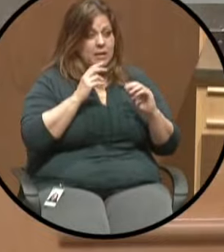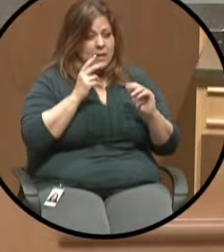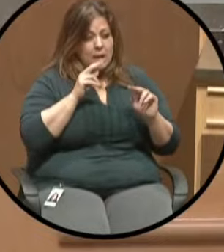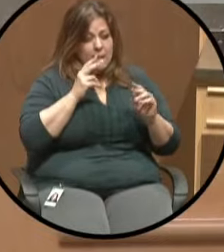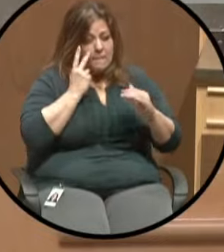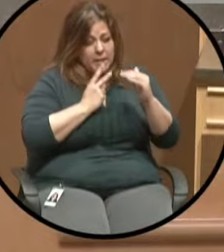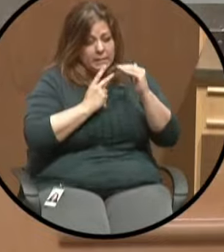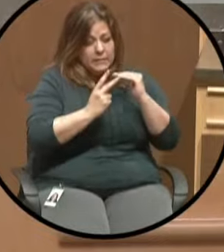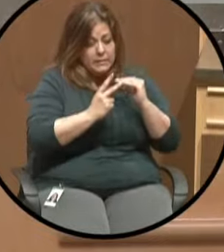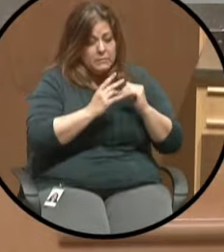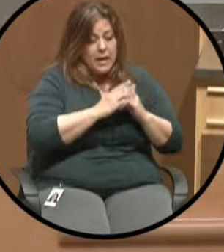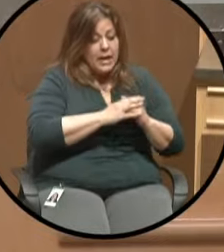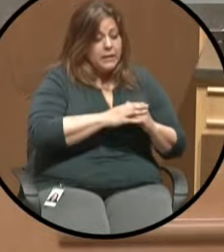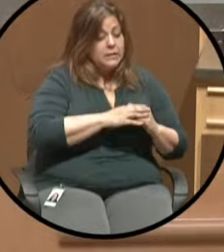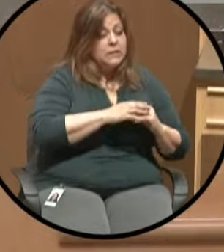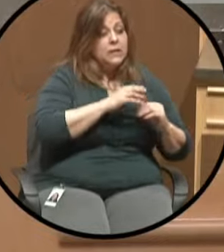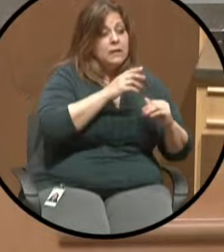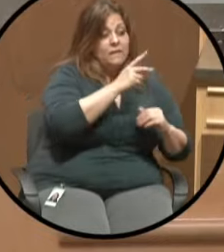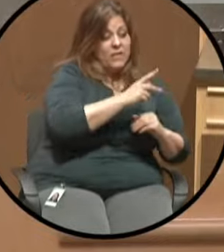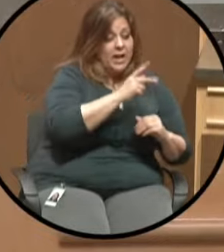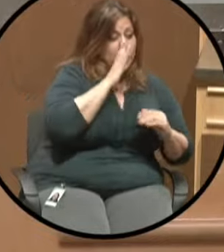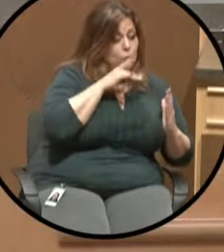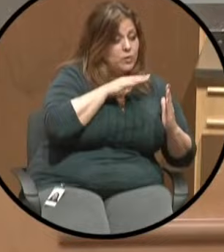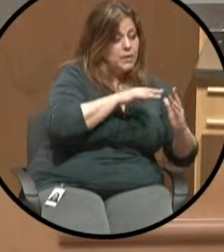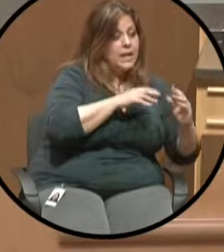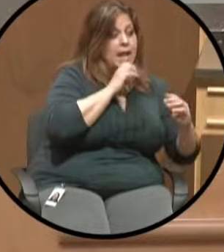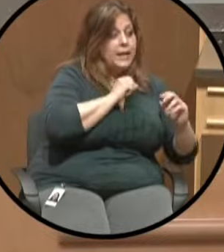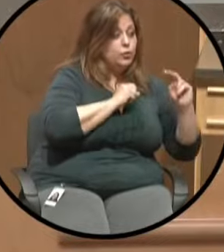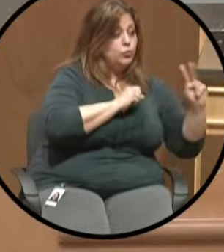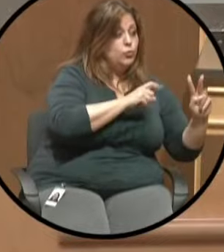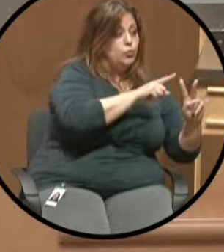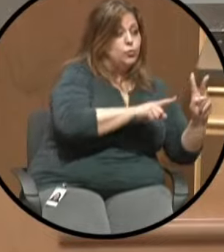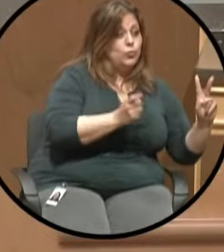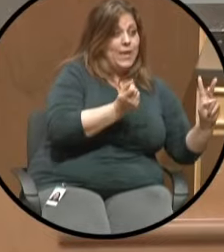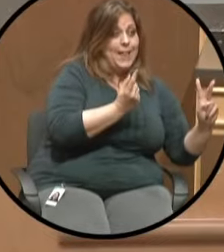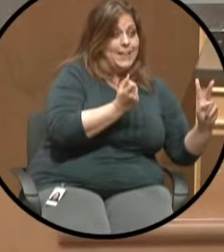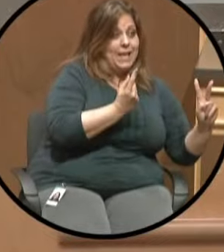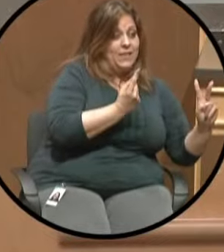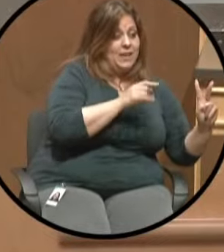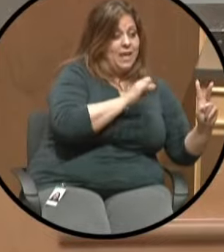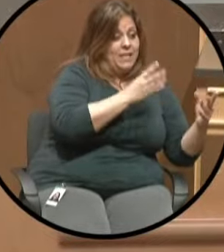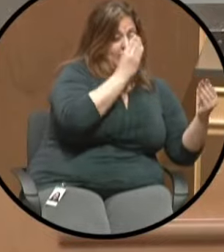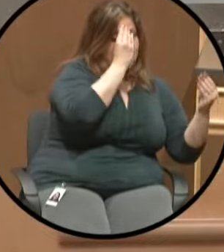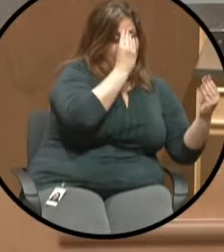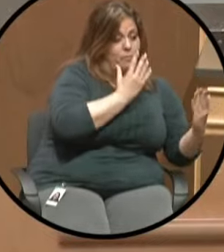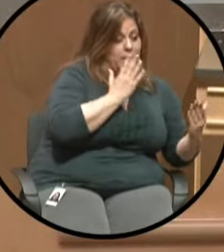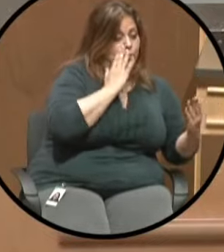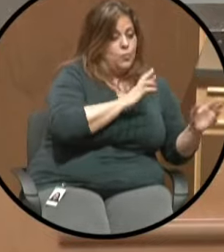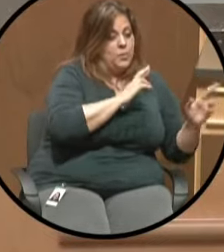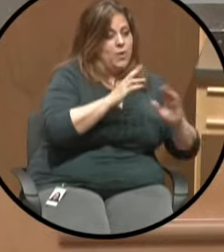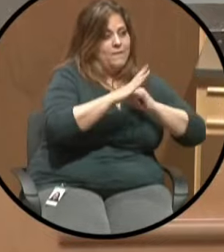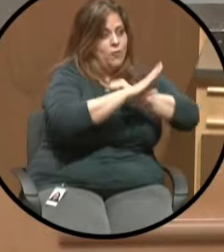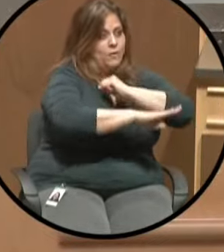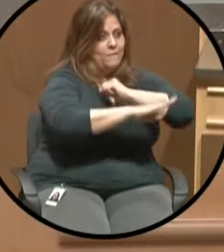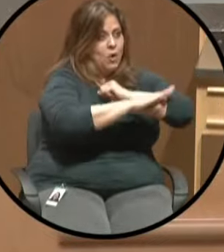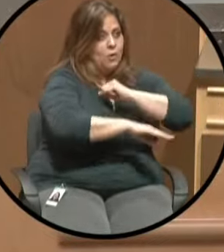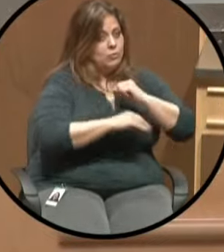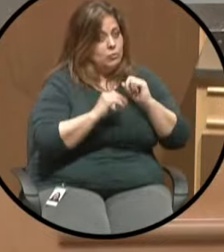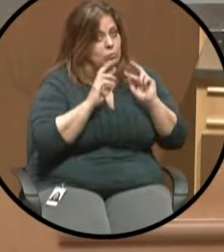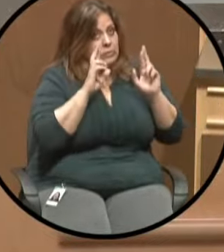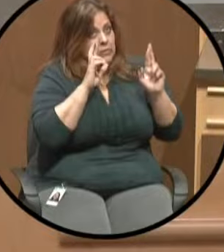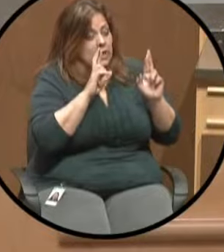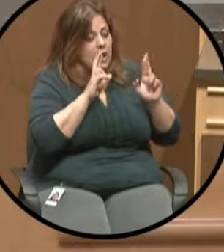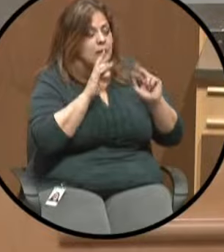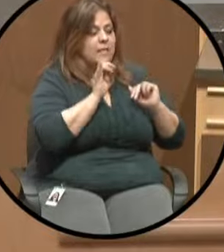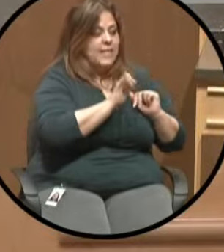group that they studied will be out before the fall, or at least in the early fall. And with any luck, that vaccine will then roll out for that next group